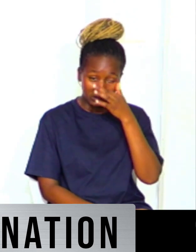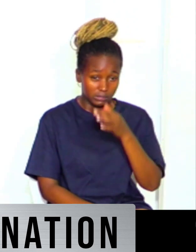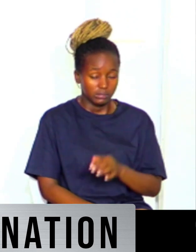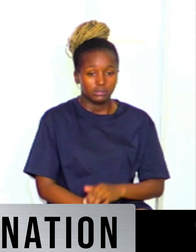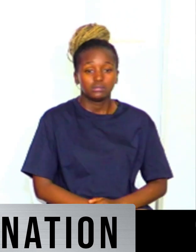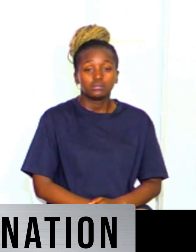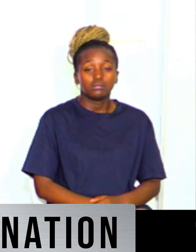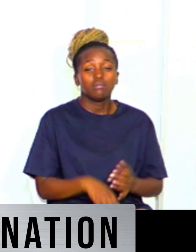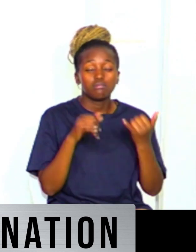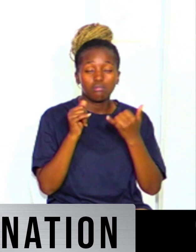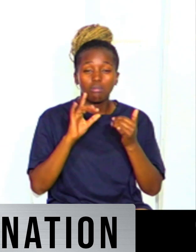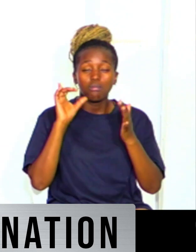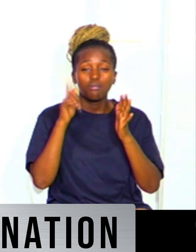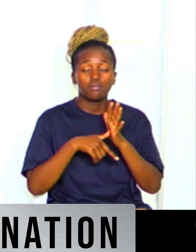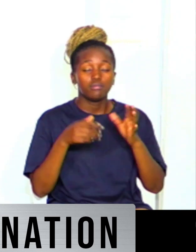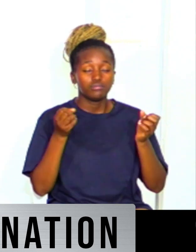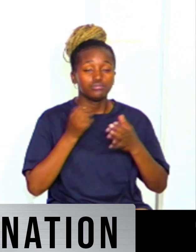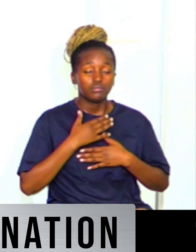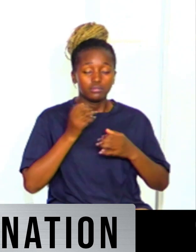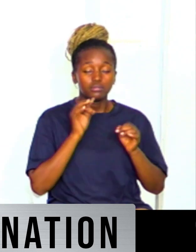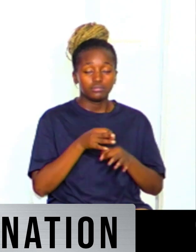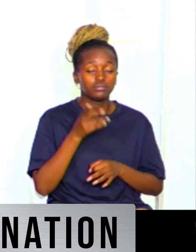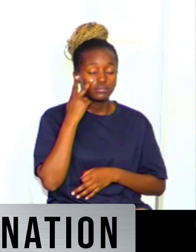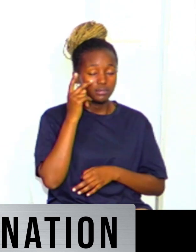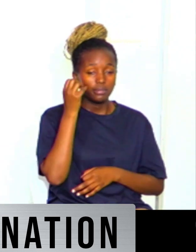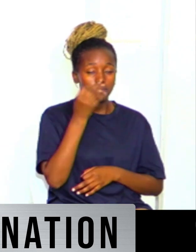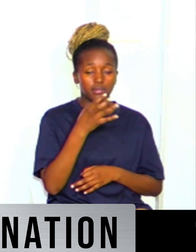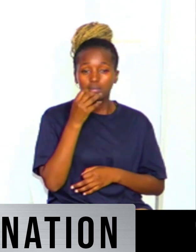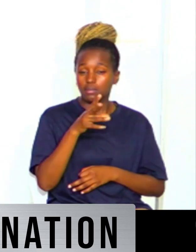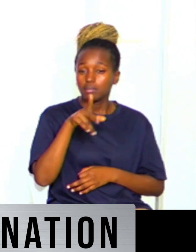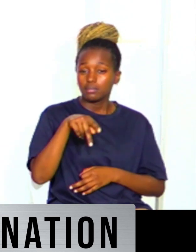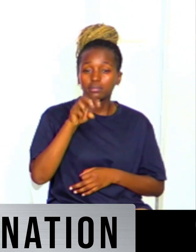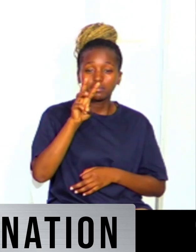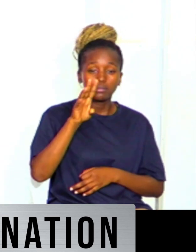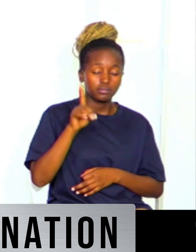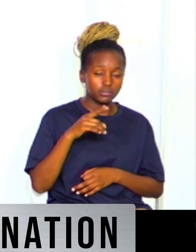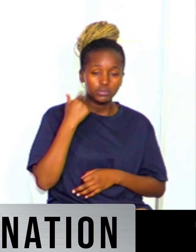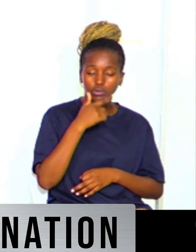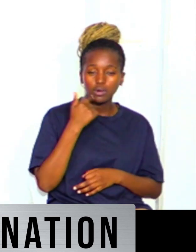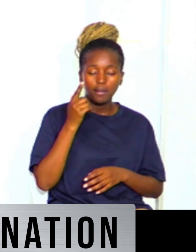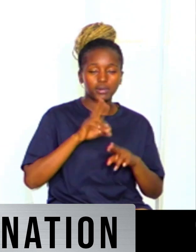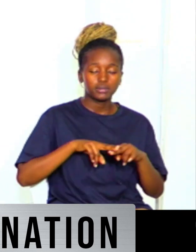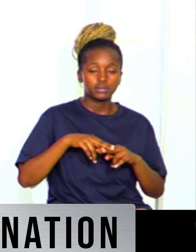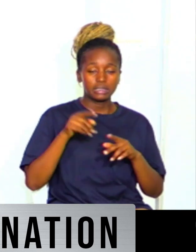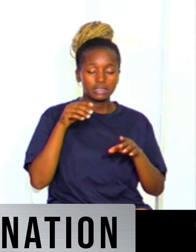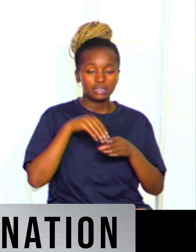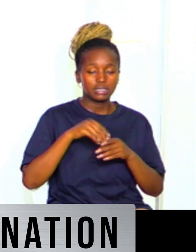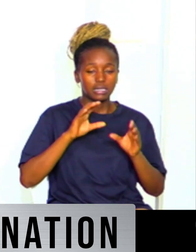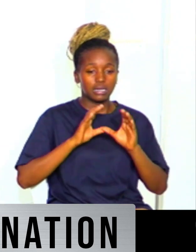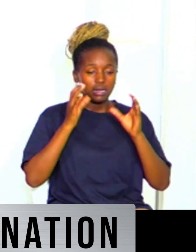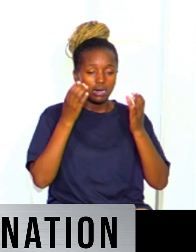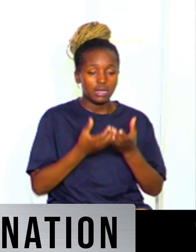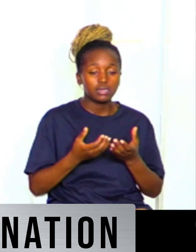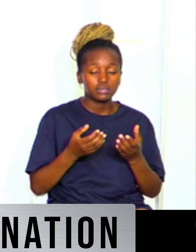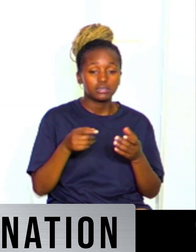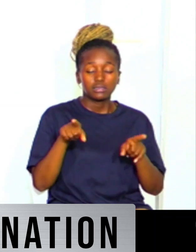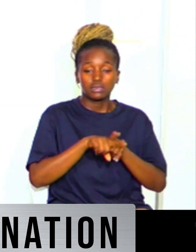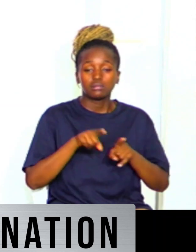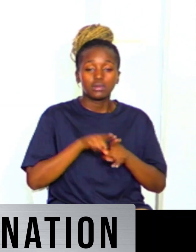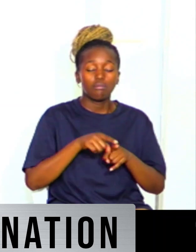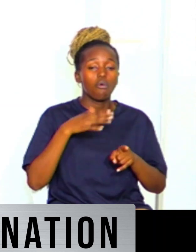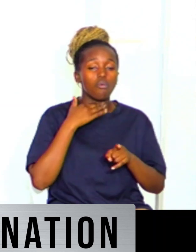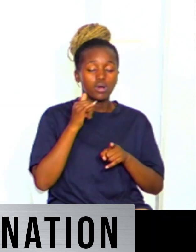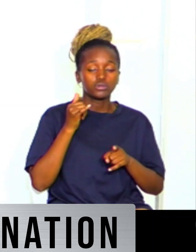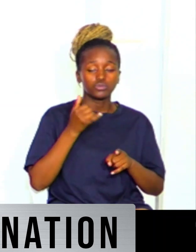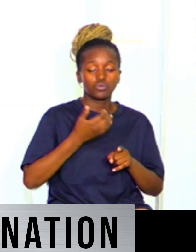PWDs ending up in jobs. He said like that. Right. So I would like to talk to the president to own up to